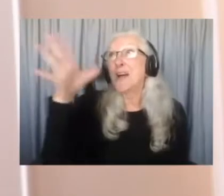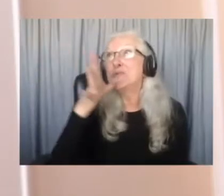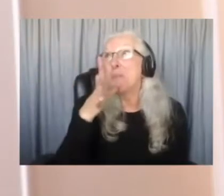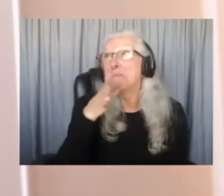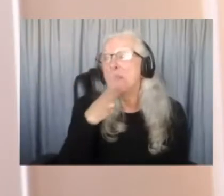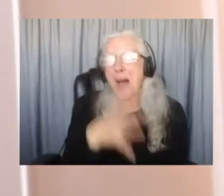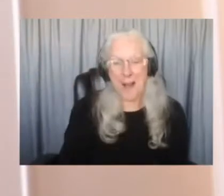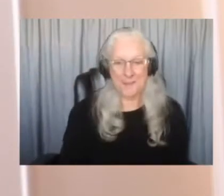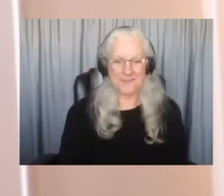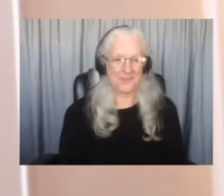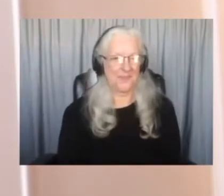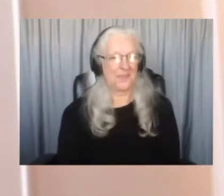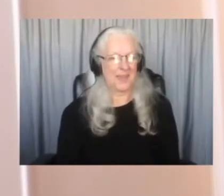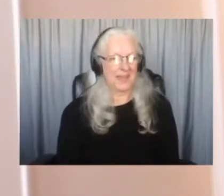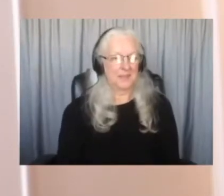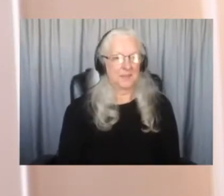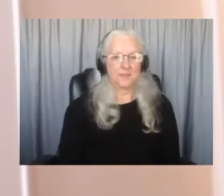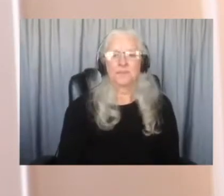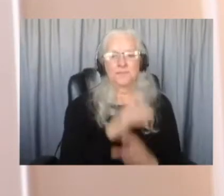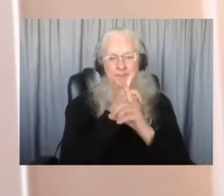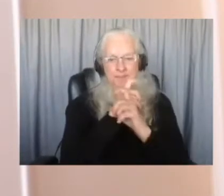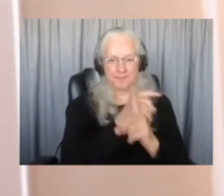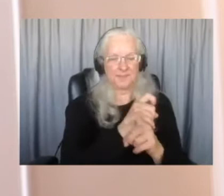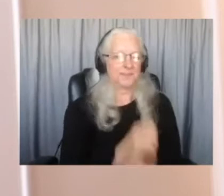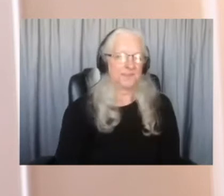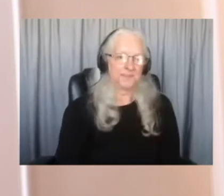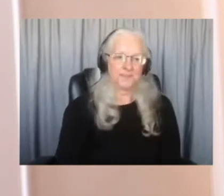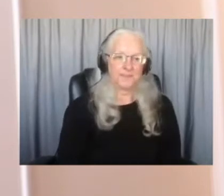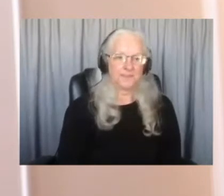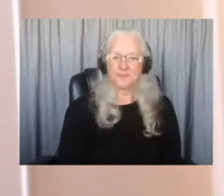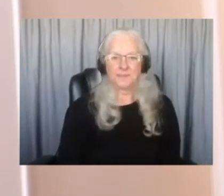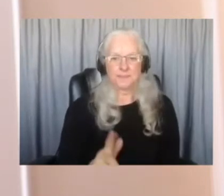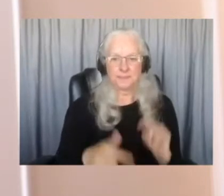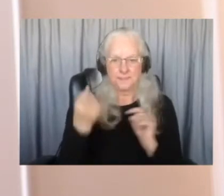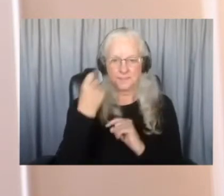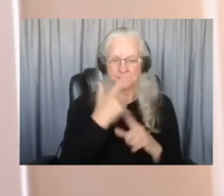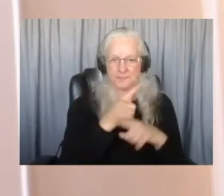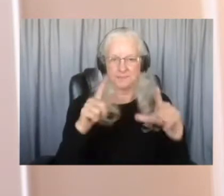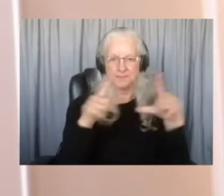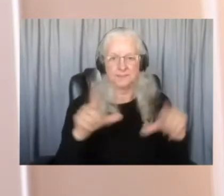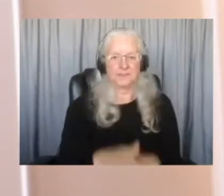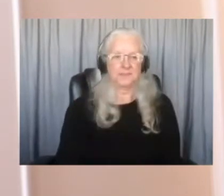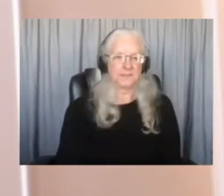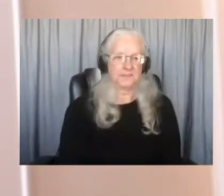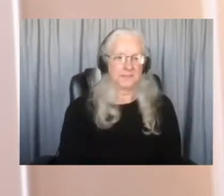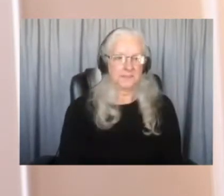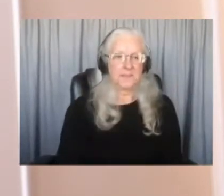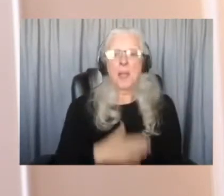Waabi-bizhikiikwe ndishnikas makwandutem ubishigokang jenikate kaunjian. My name is Pat